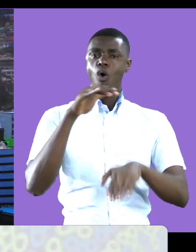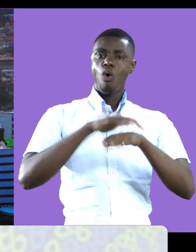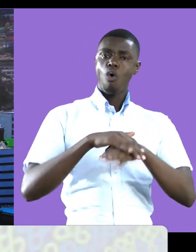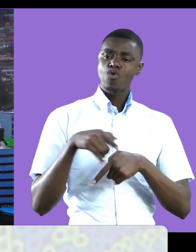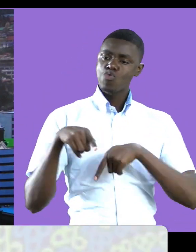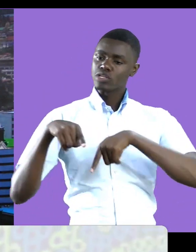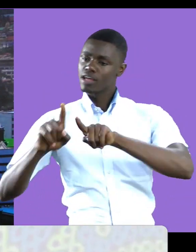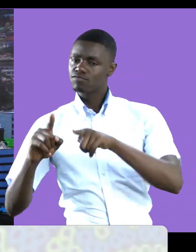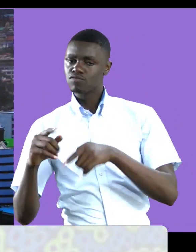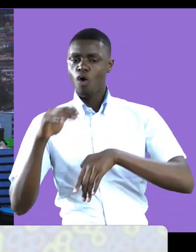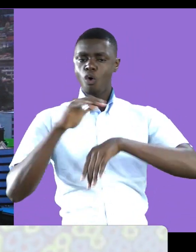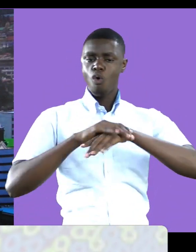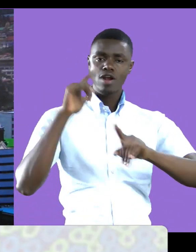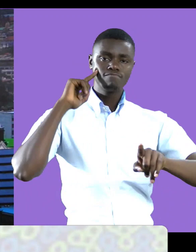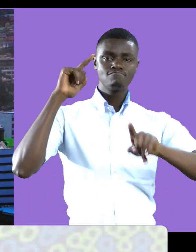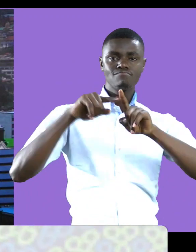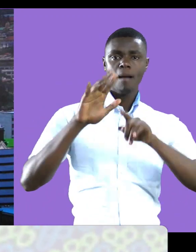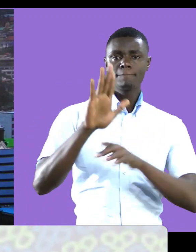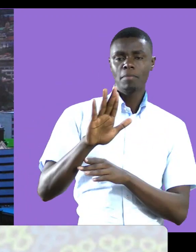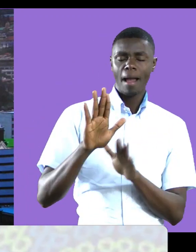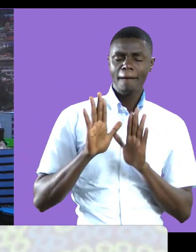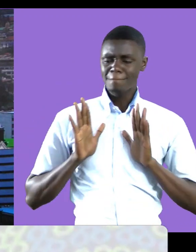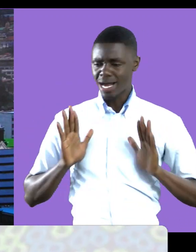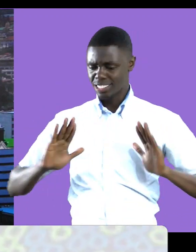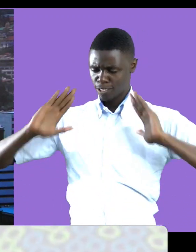on yourself on your goals ama na gani